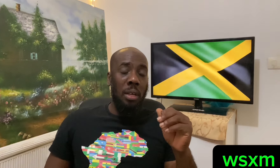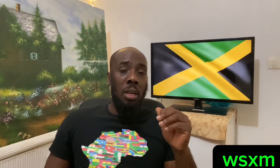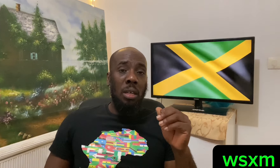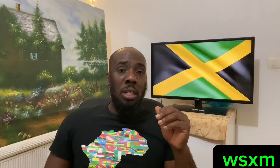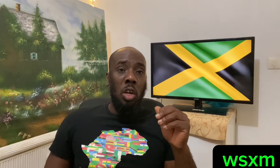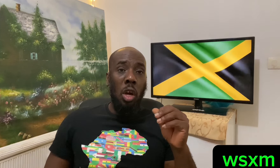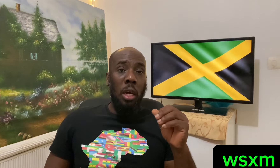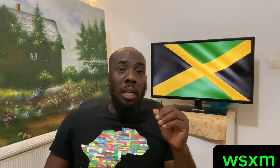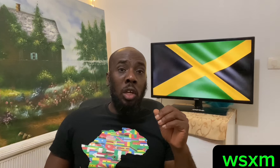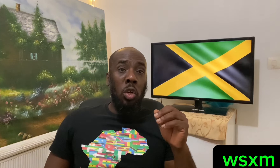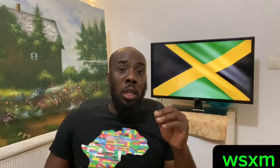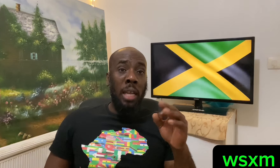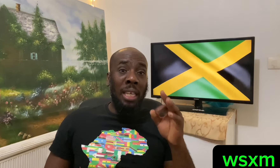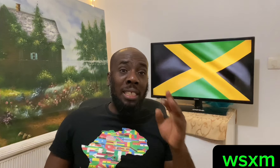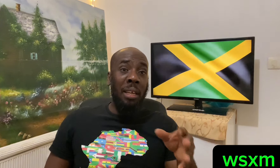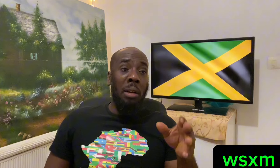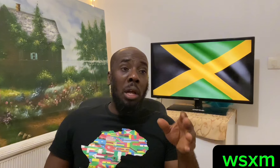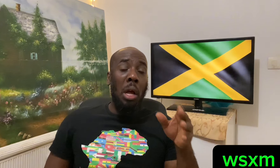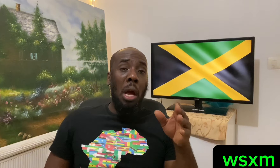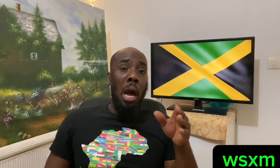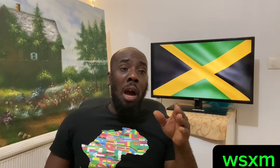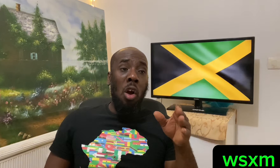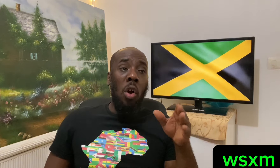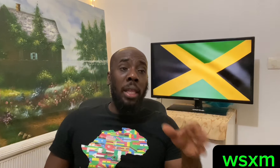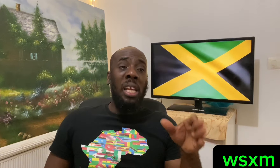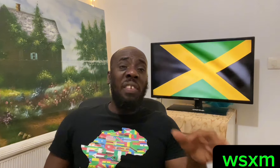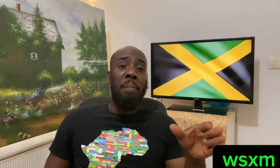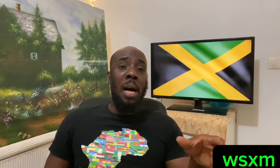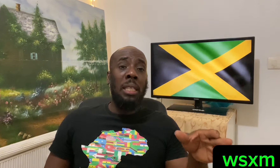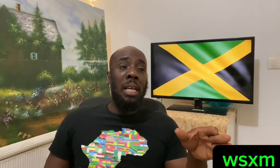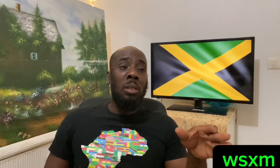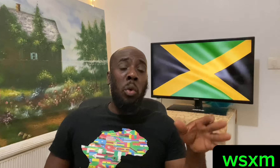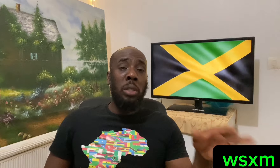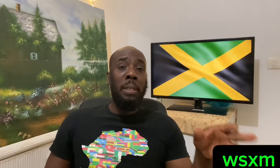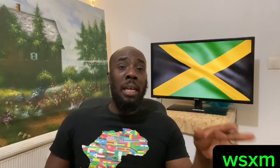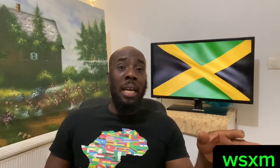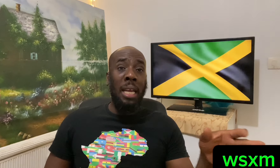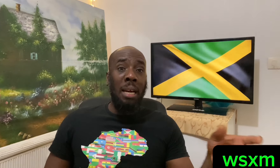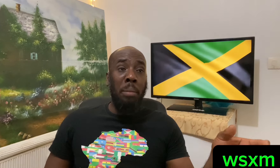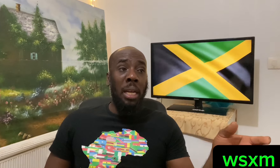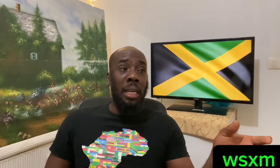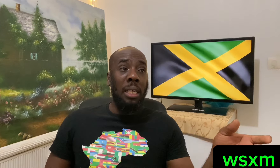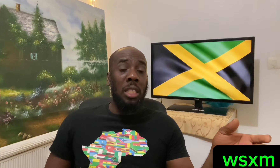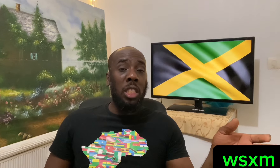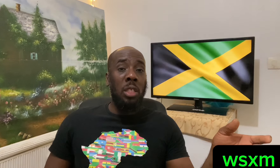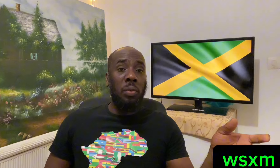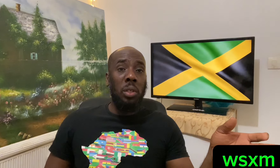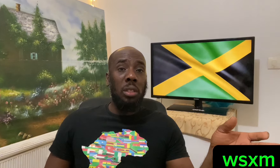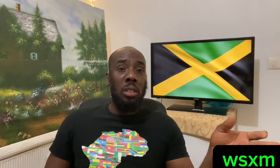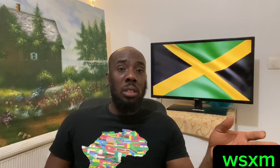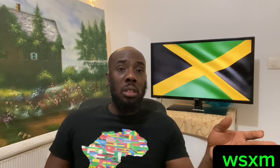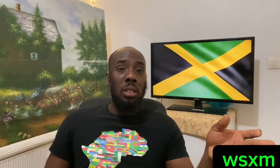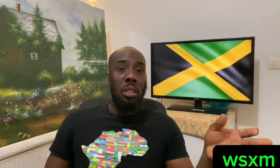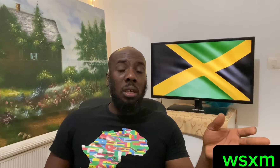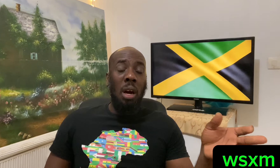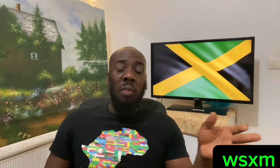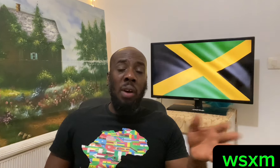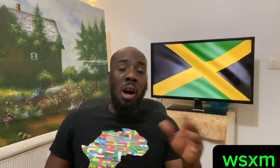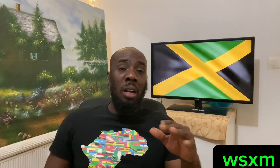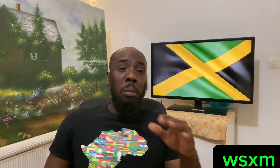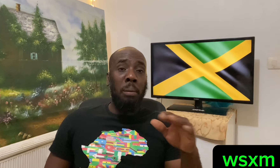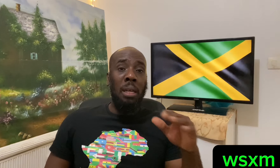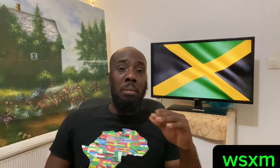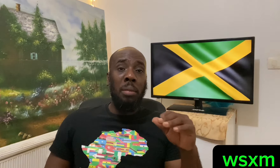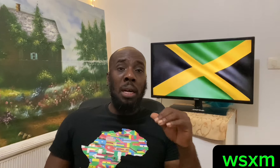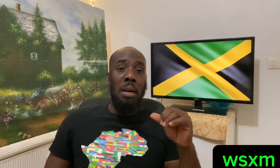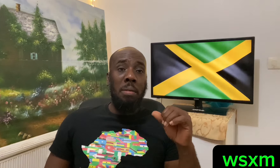life, they still going to the EFF party as the worst party, because they get like 1 million and change vote. Of for